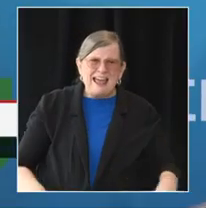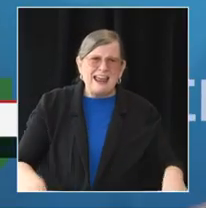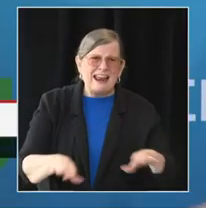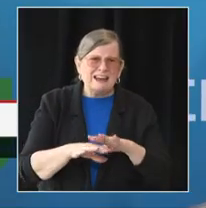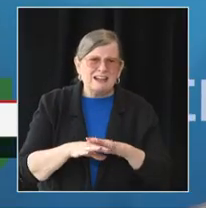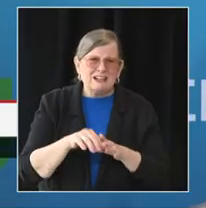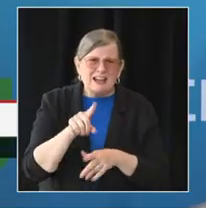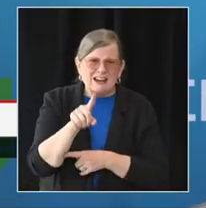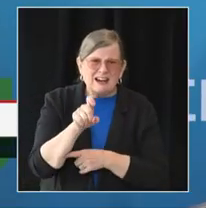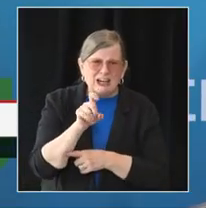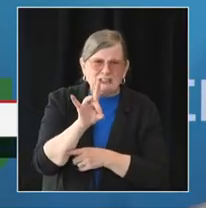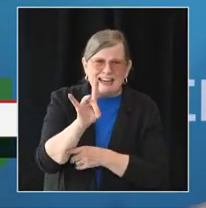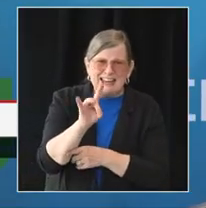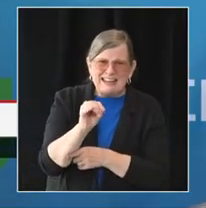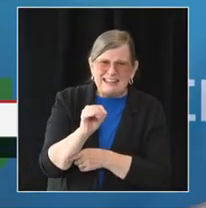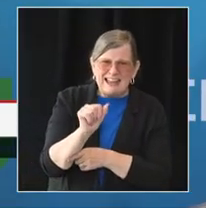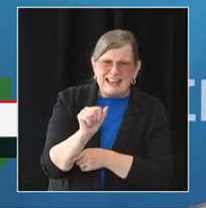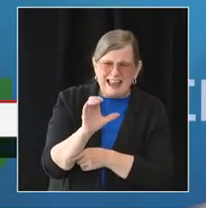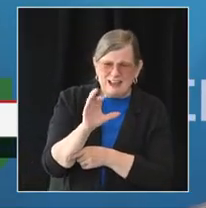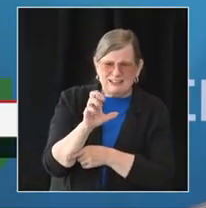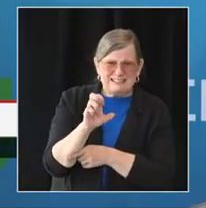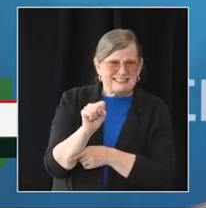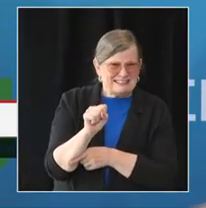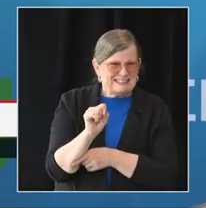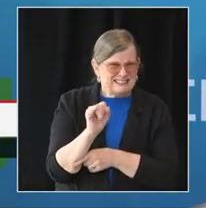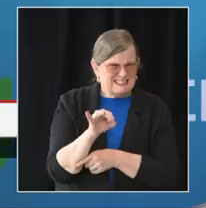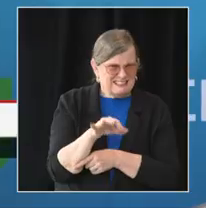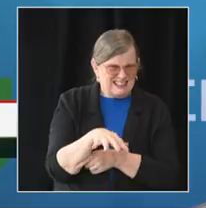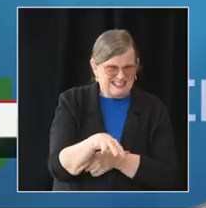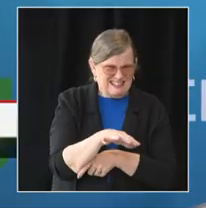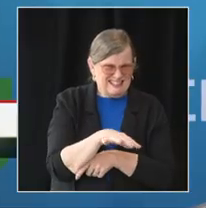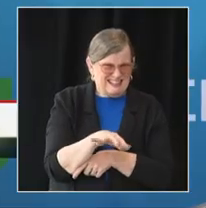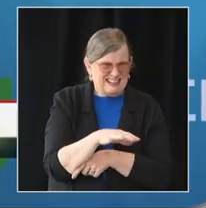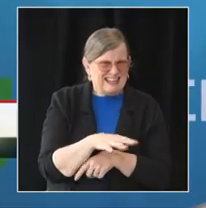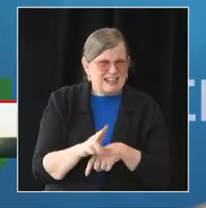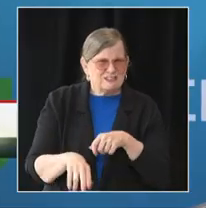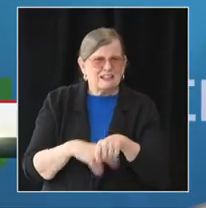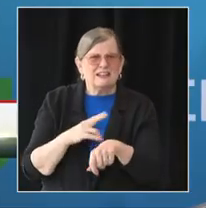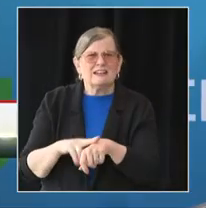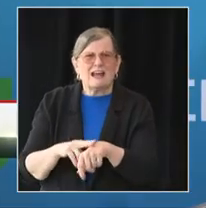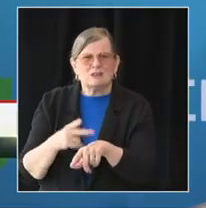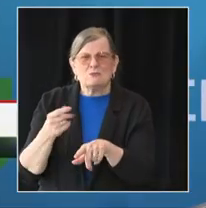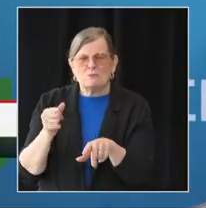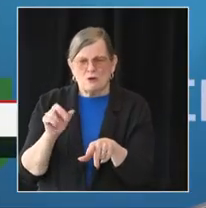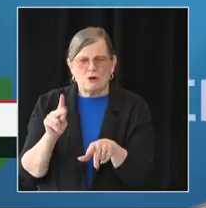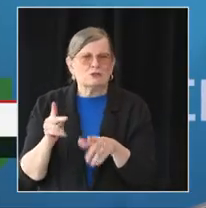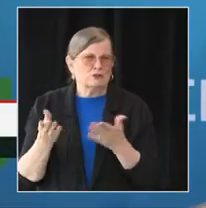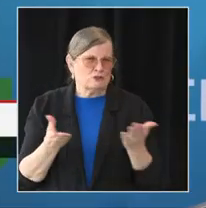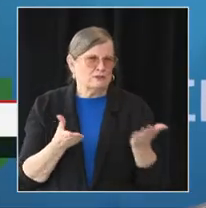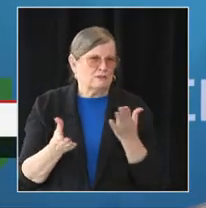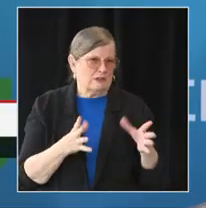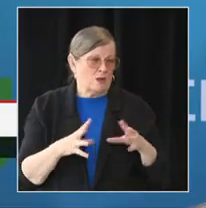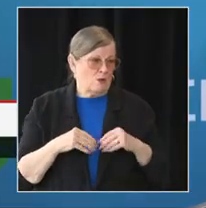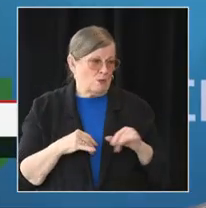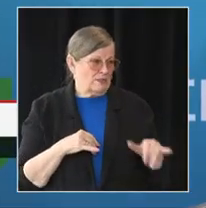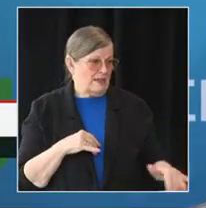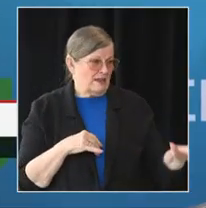been, the National Park Service has basically been the owner or the keeper of that land. We have a